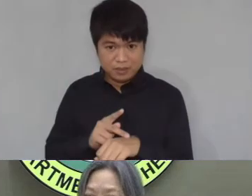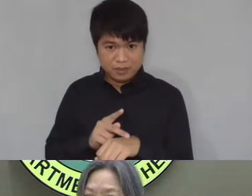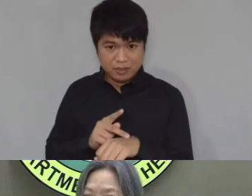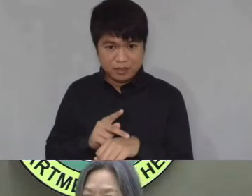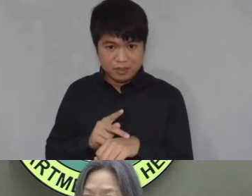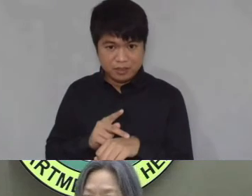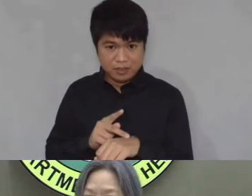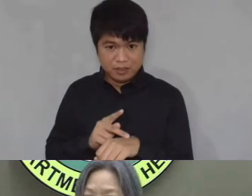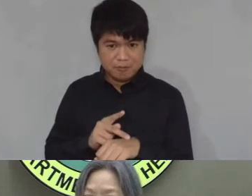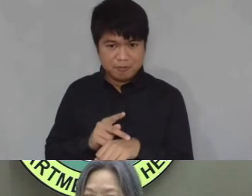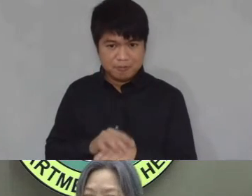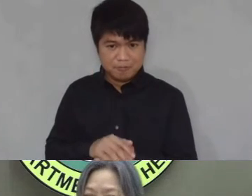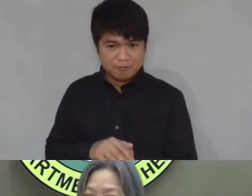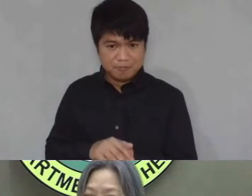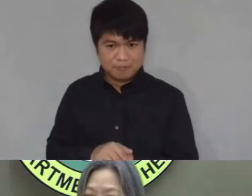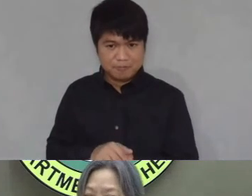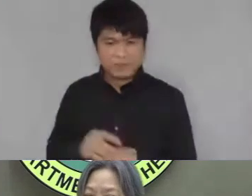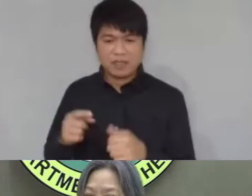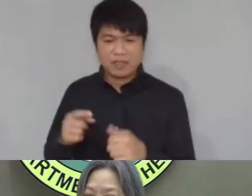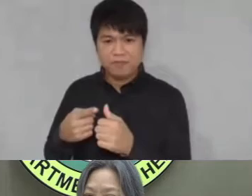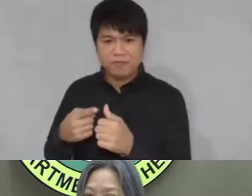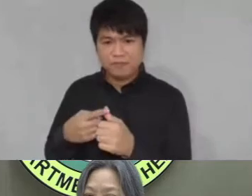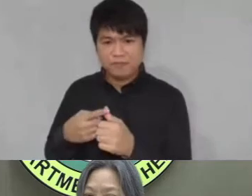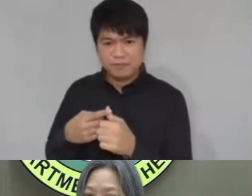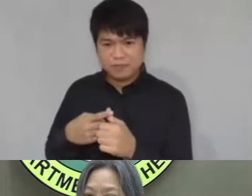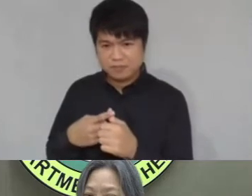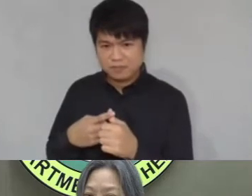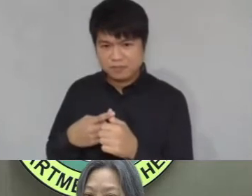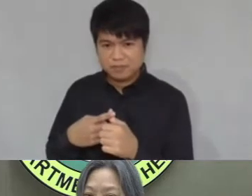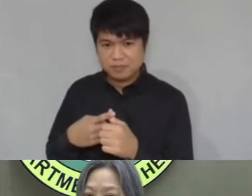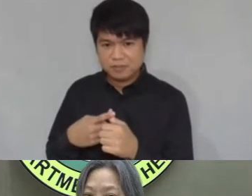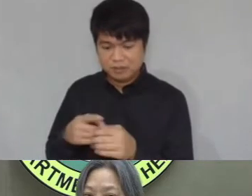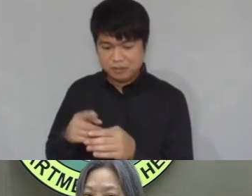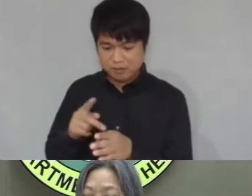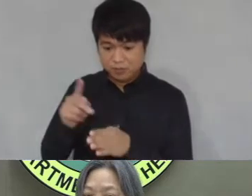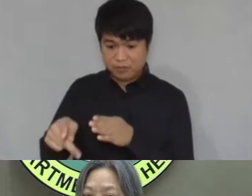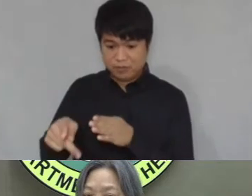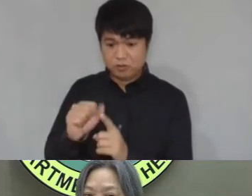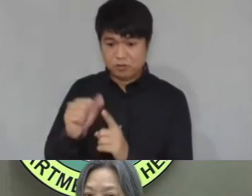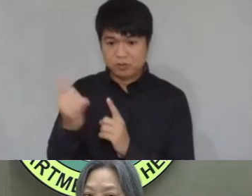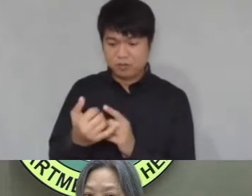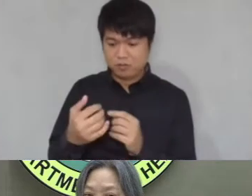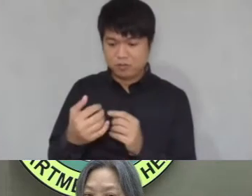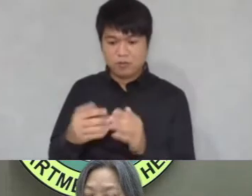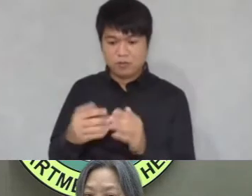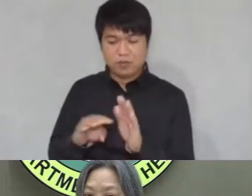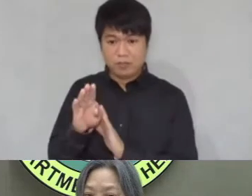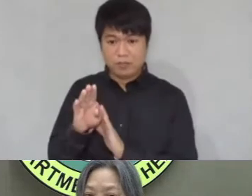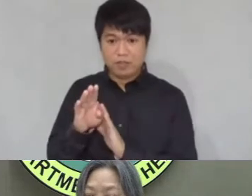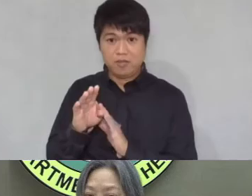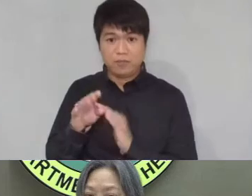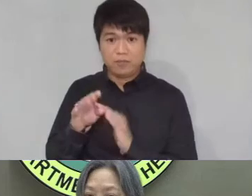Philippine College of Radiologists, who actually was, I think, the first in the Philippines among the professional society